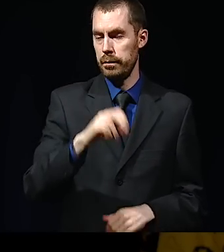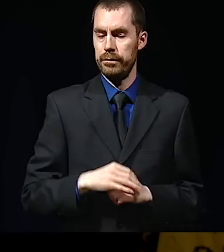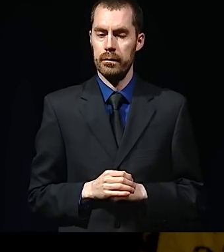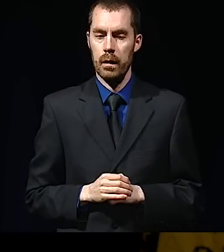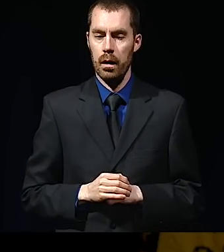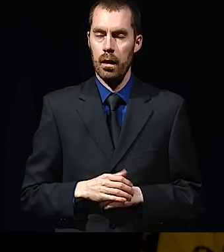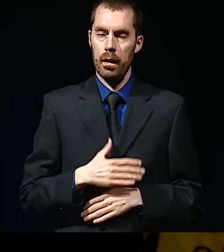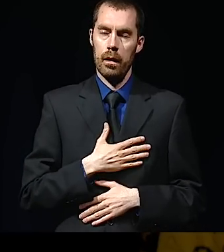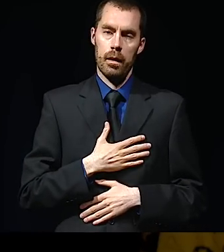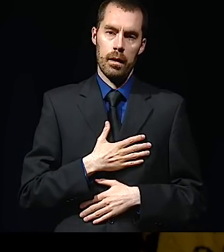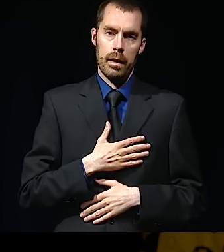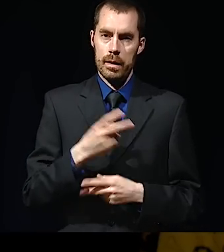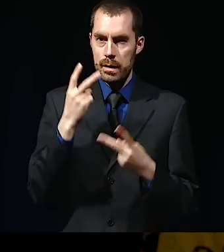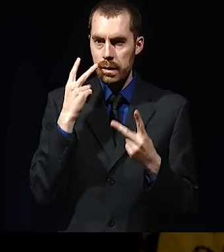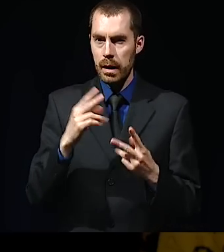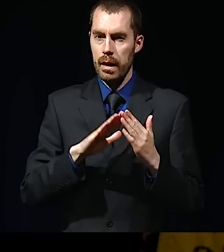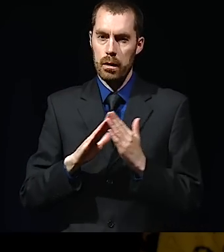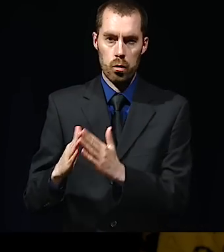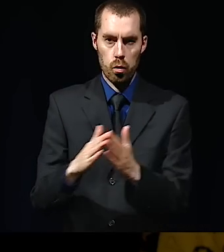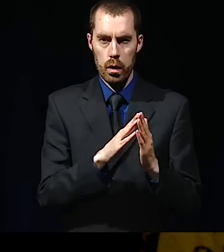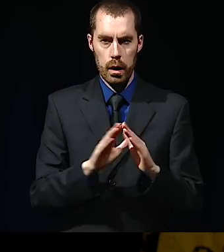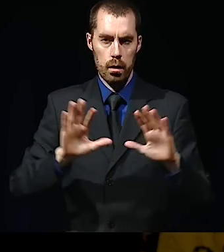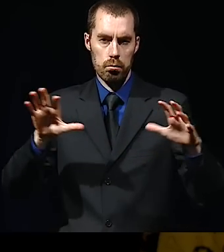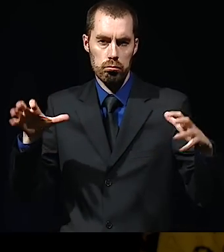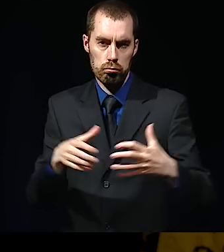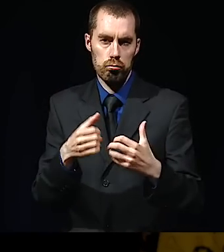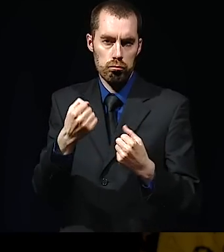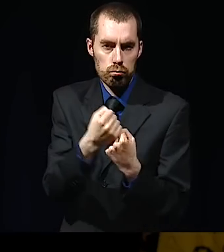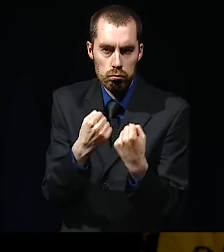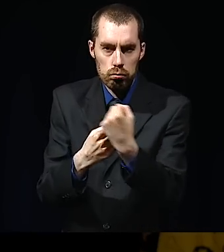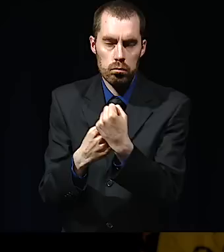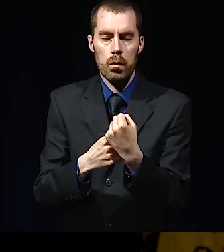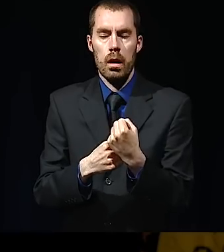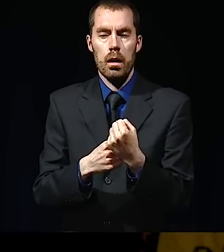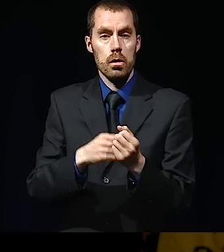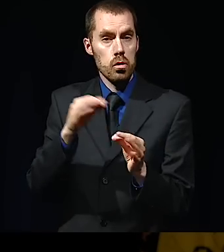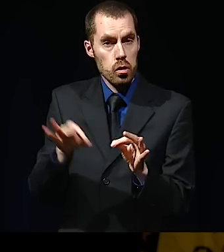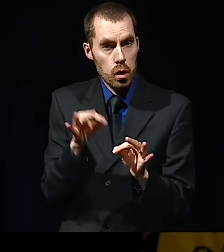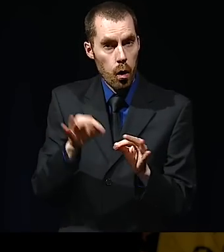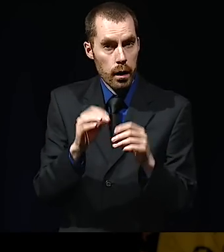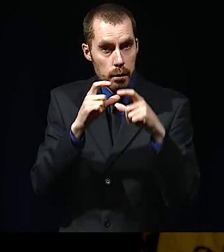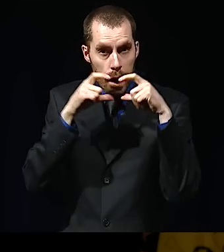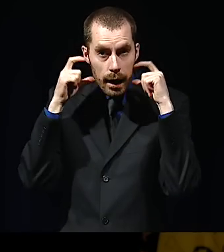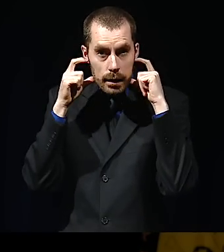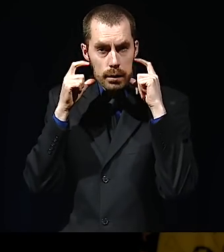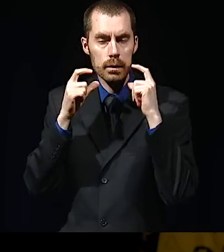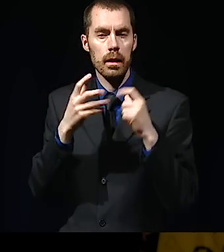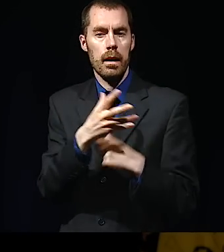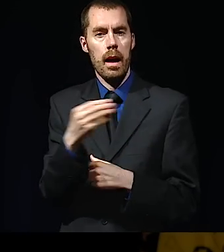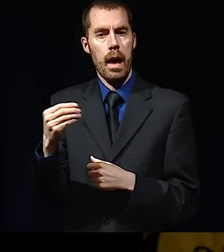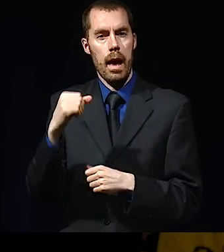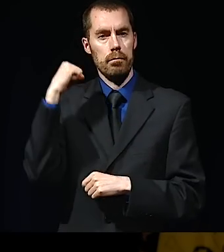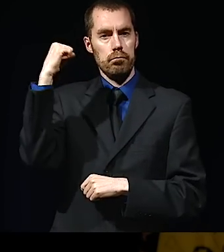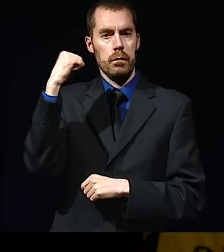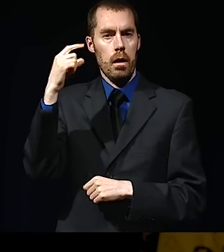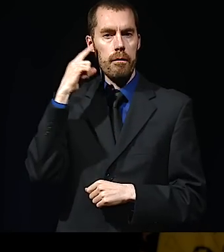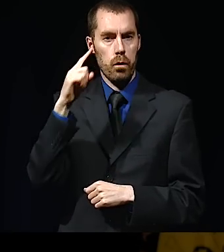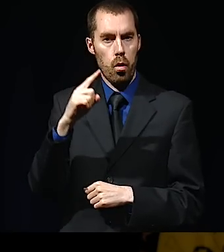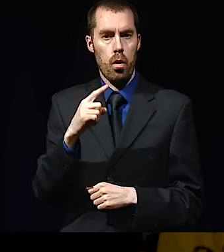been heartwarming to see the community pulling together to support us by sewing masks and cheering on the healthcare workers.